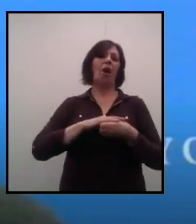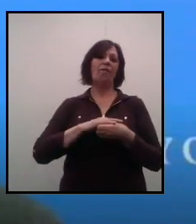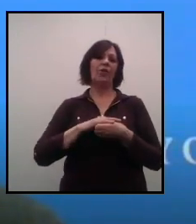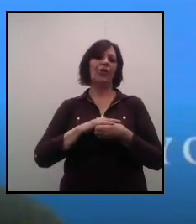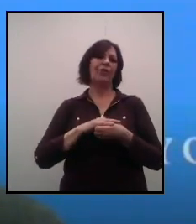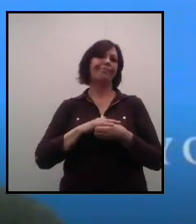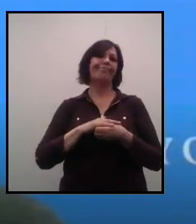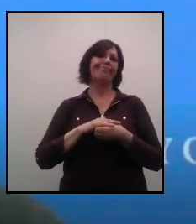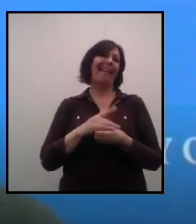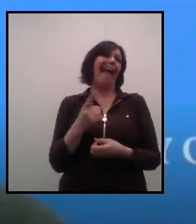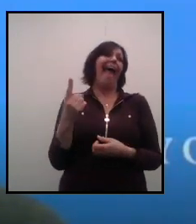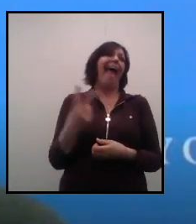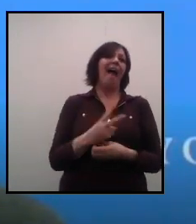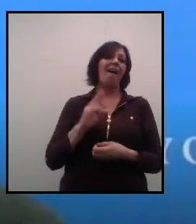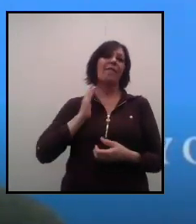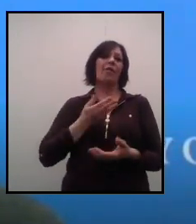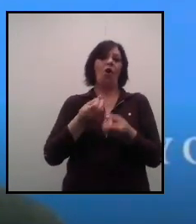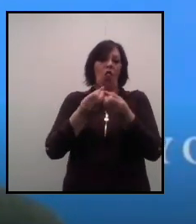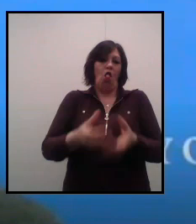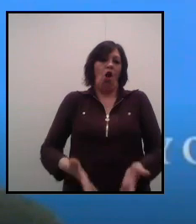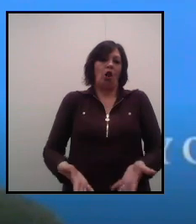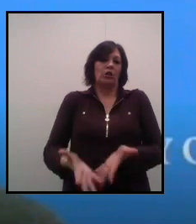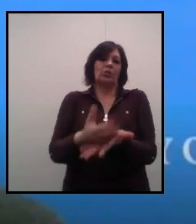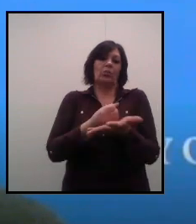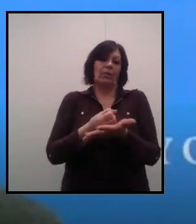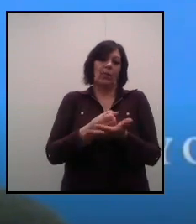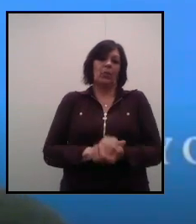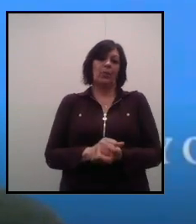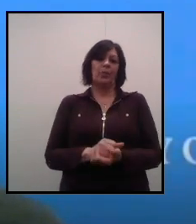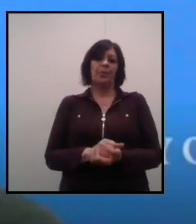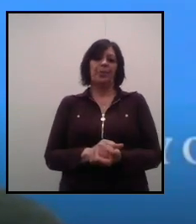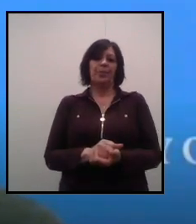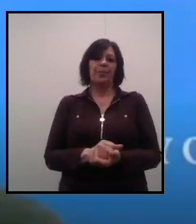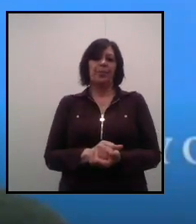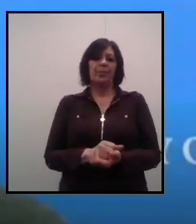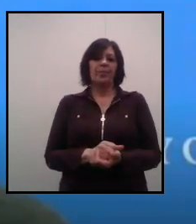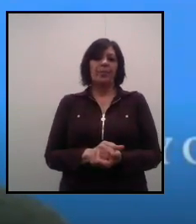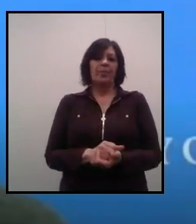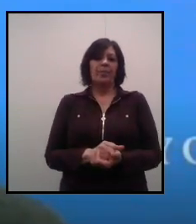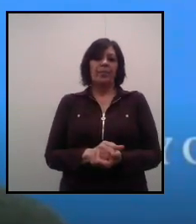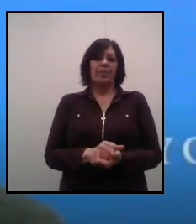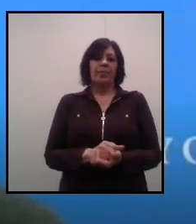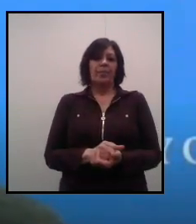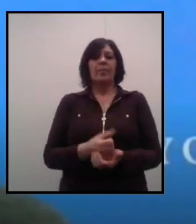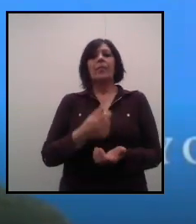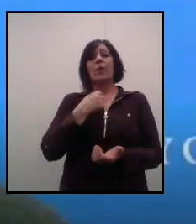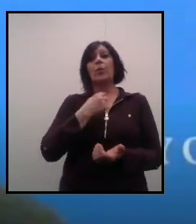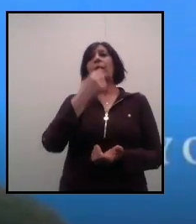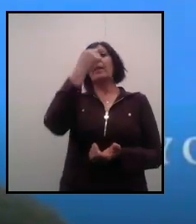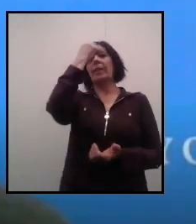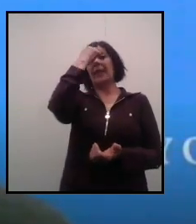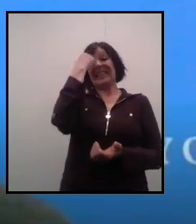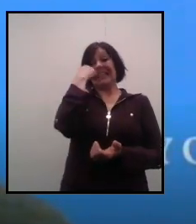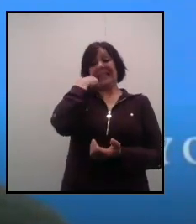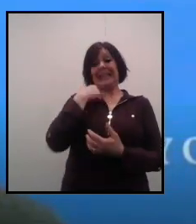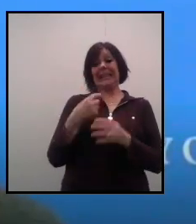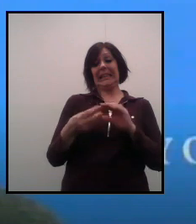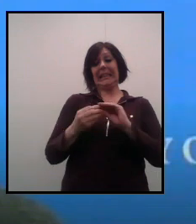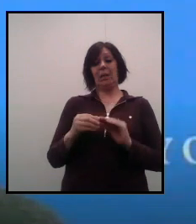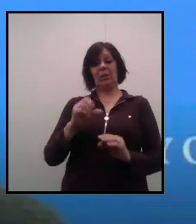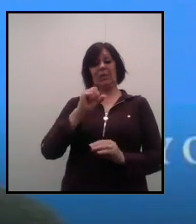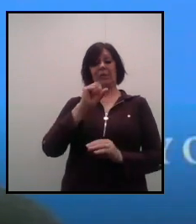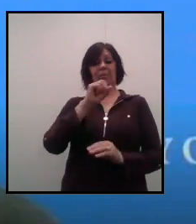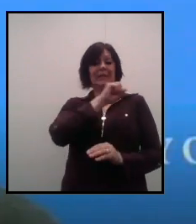cover half of the lost revenue that we're projecting. Because we think under the latest numbers from Senator